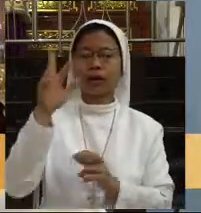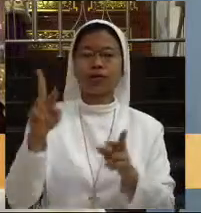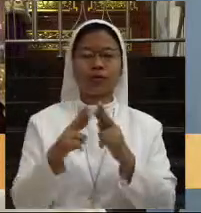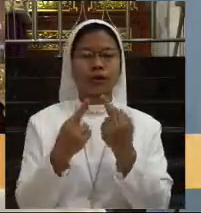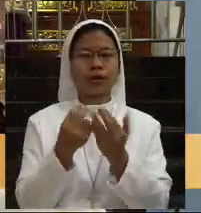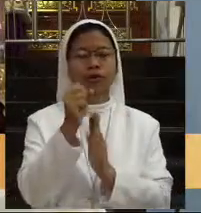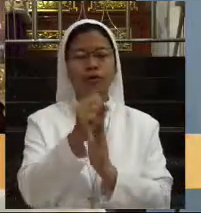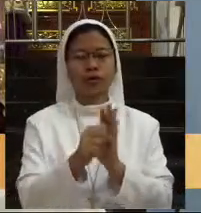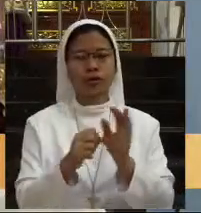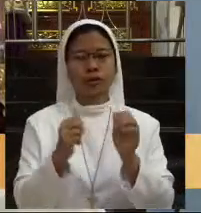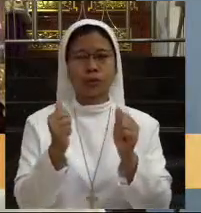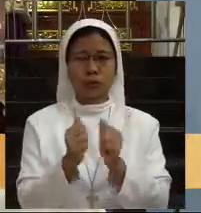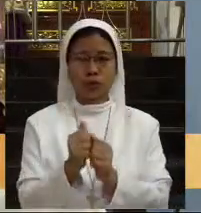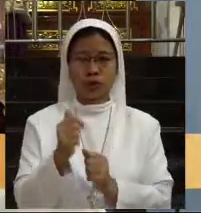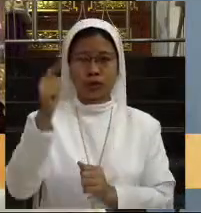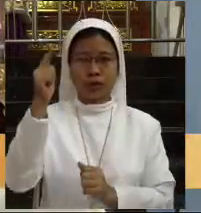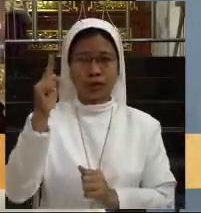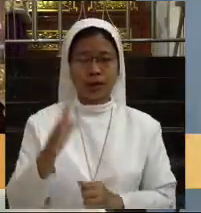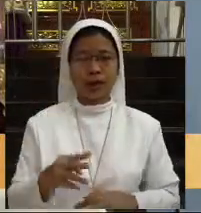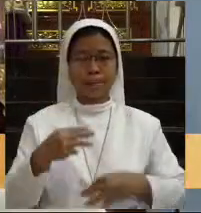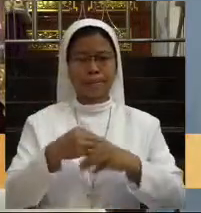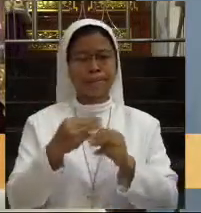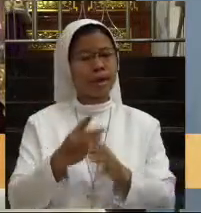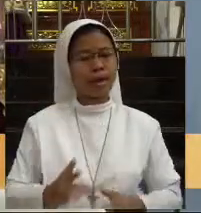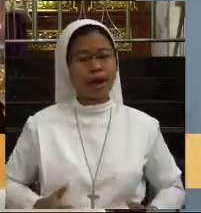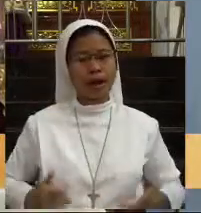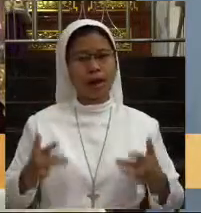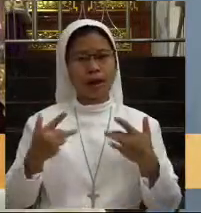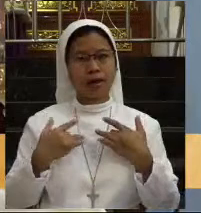relationship of father and